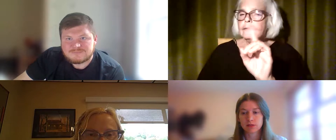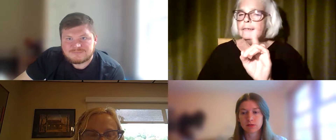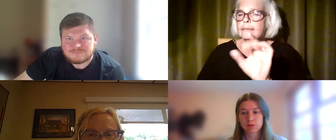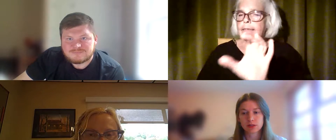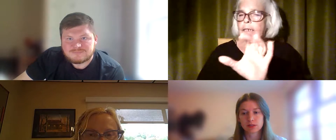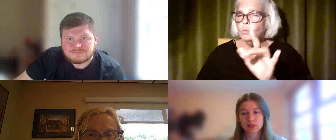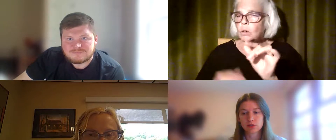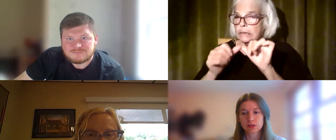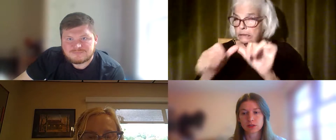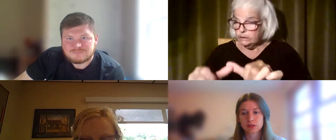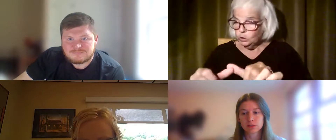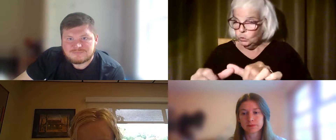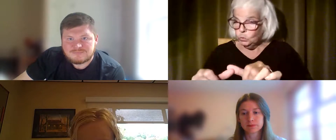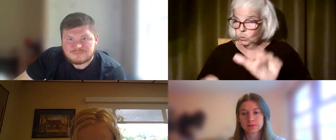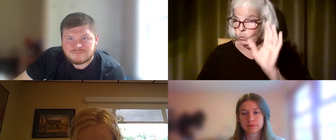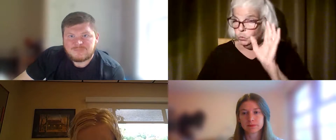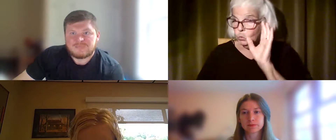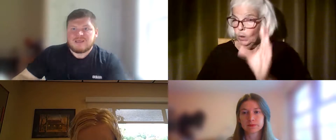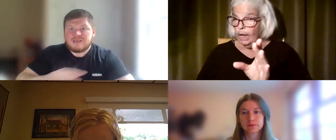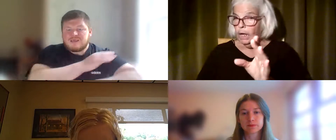after that 3-month extension?